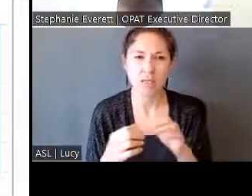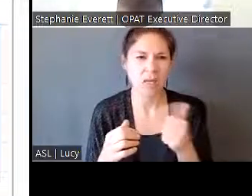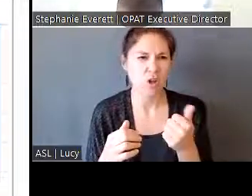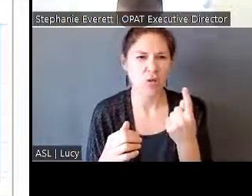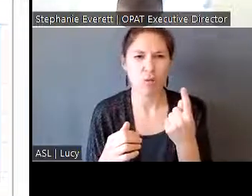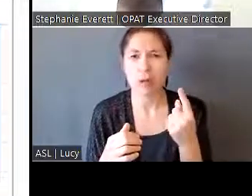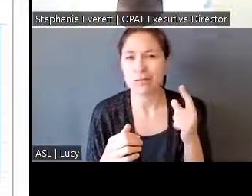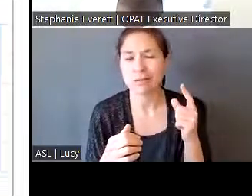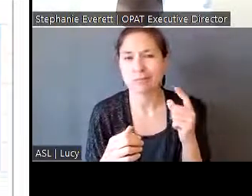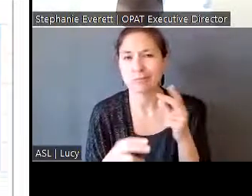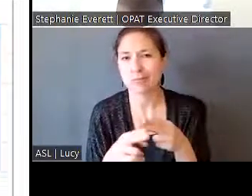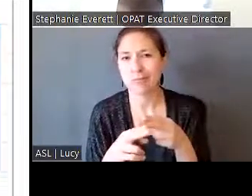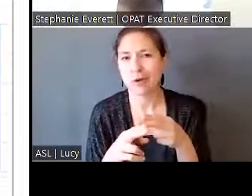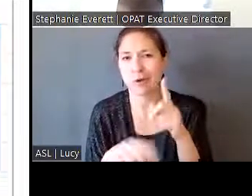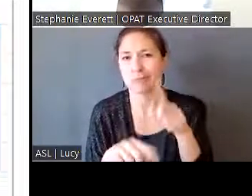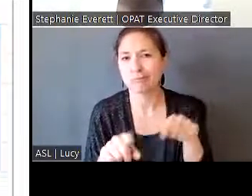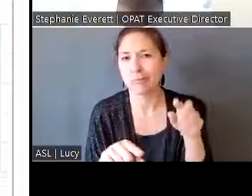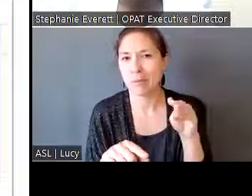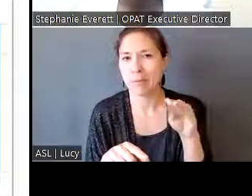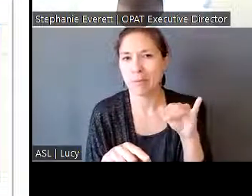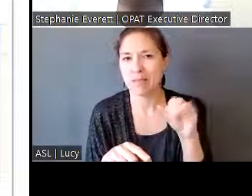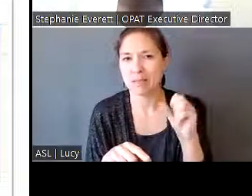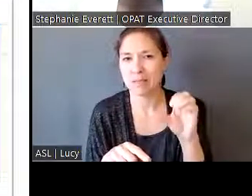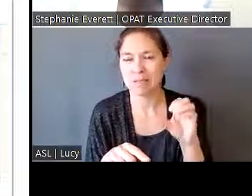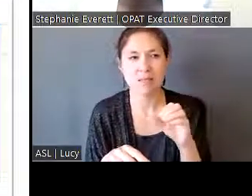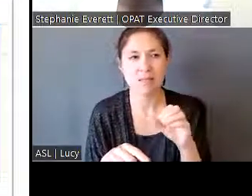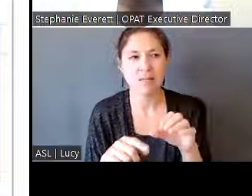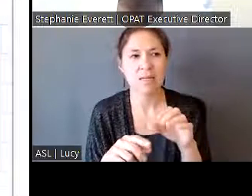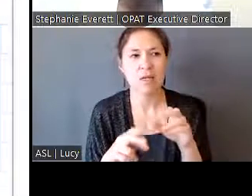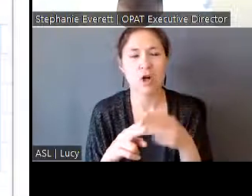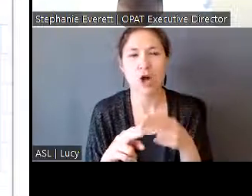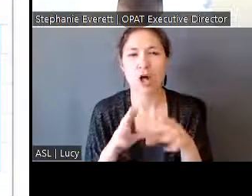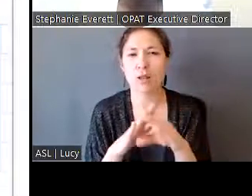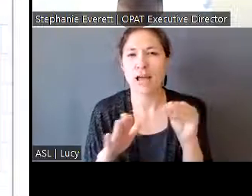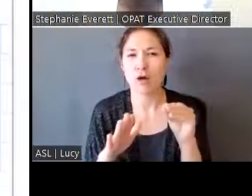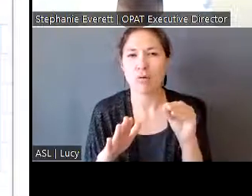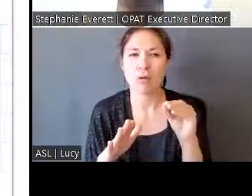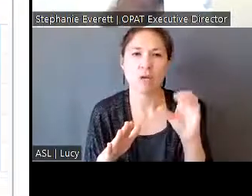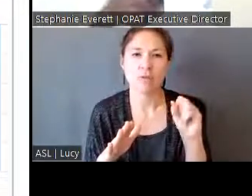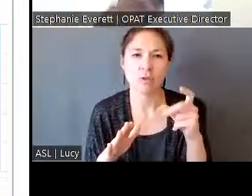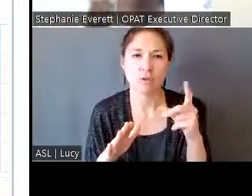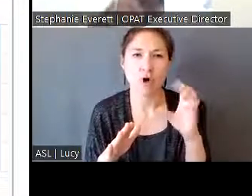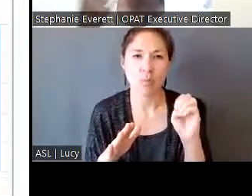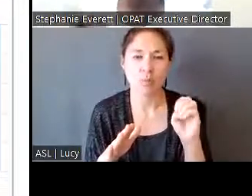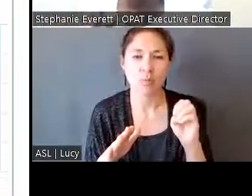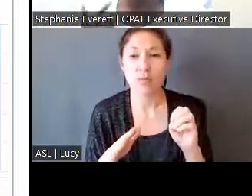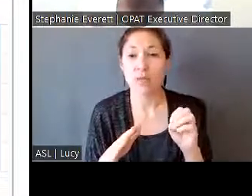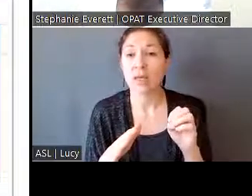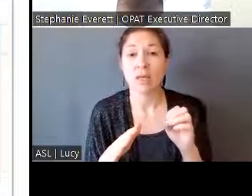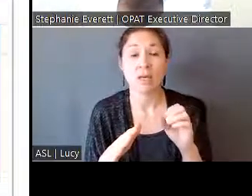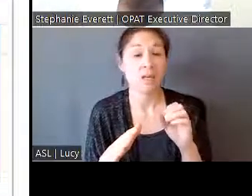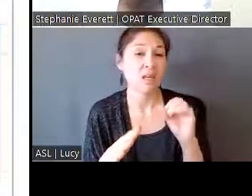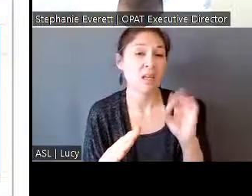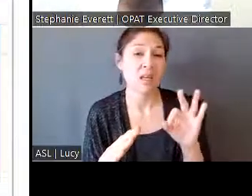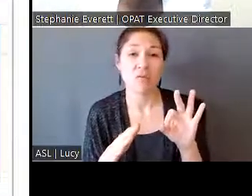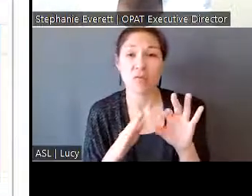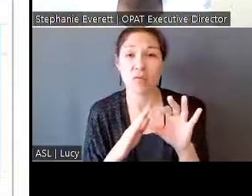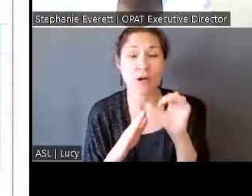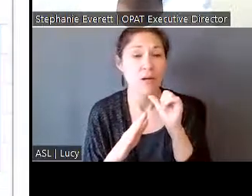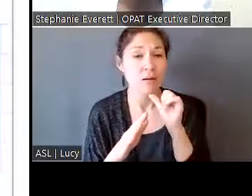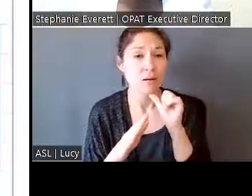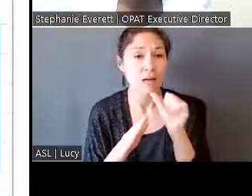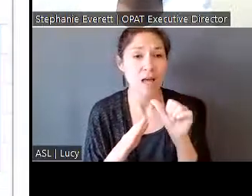scope. So we will report on all cases that come in, even if they are out of scope. We're just going to report on everything that comes